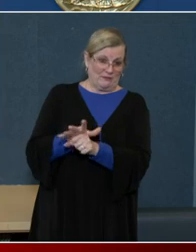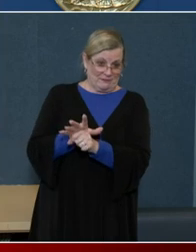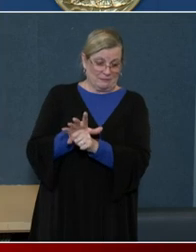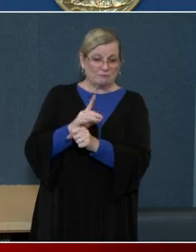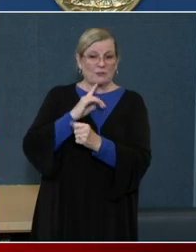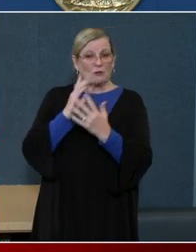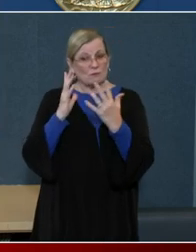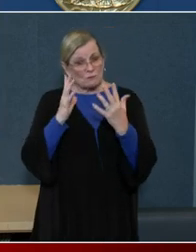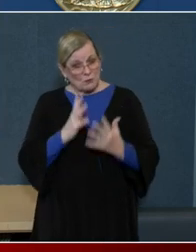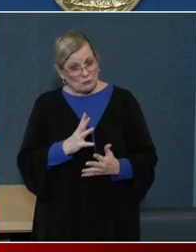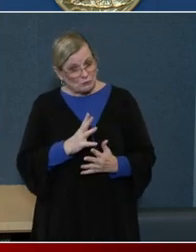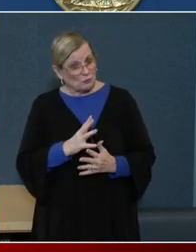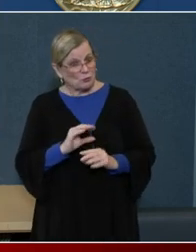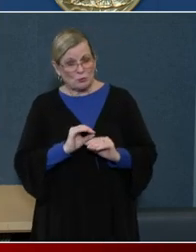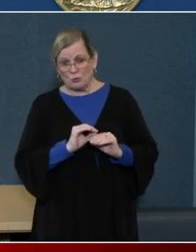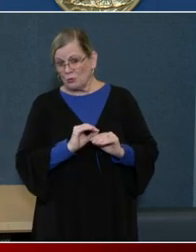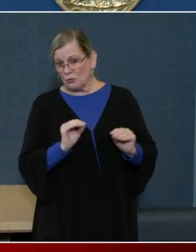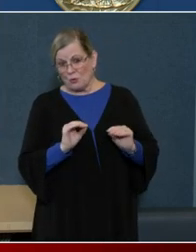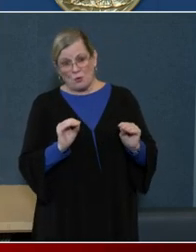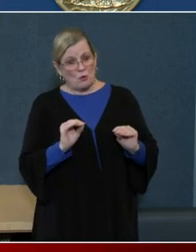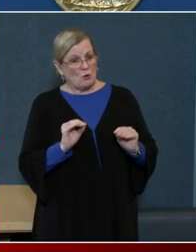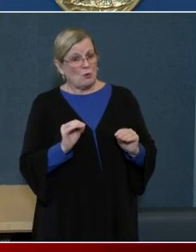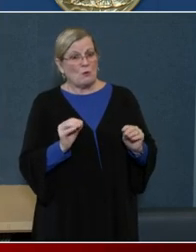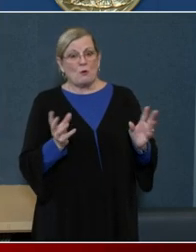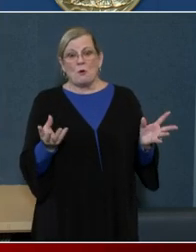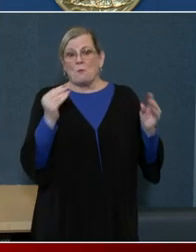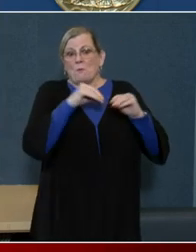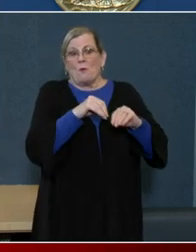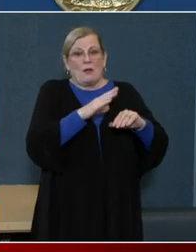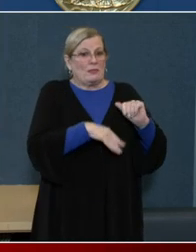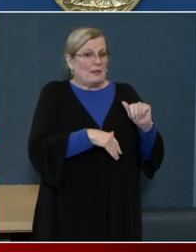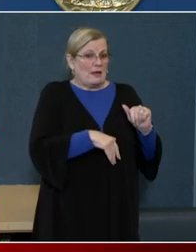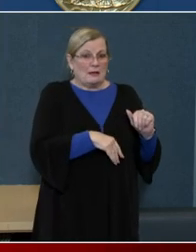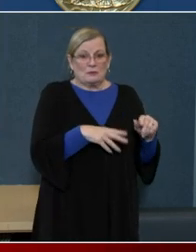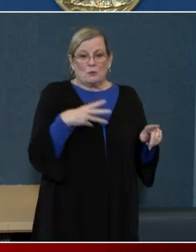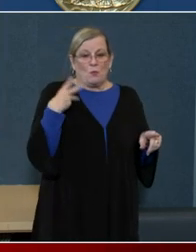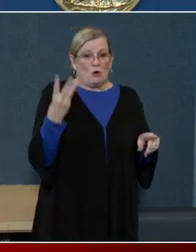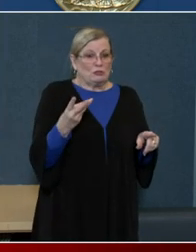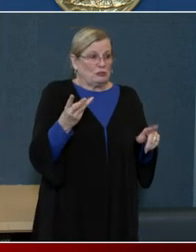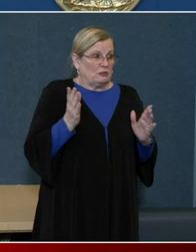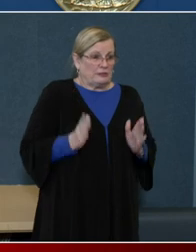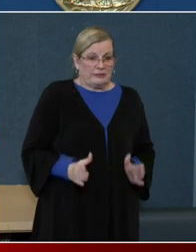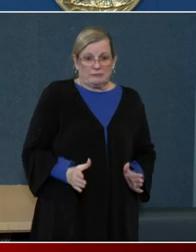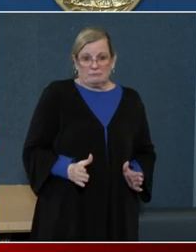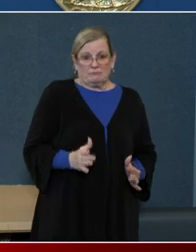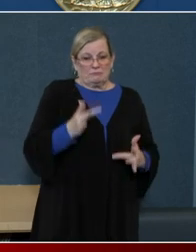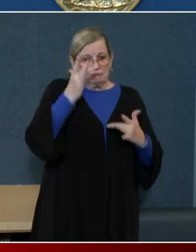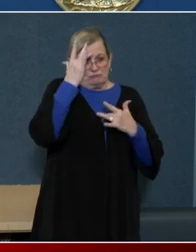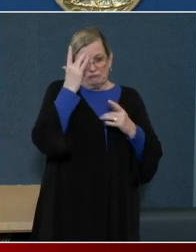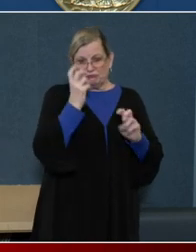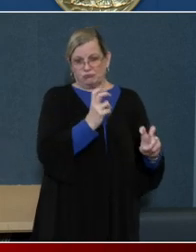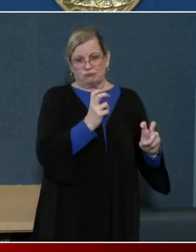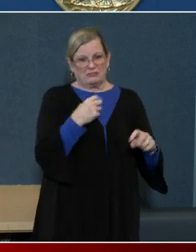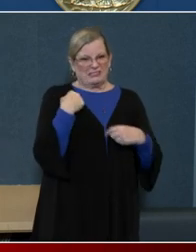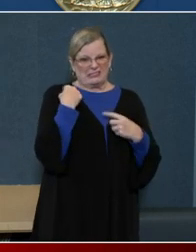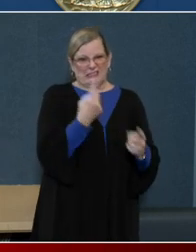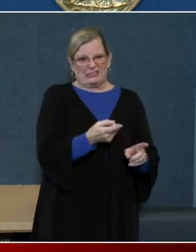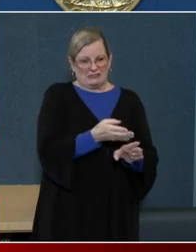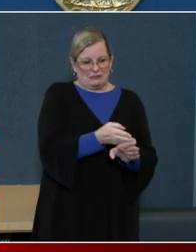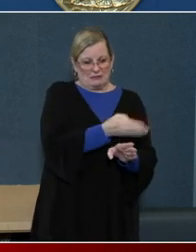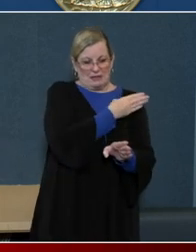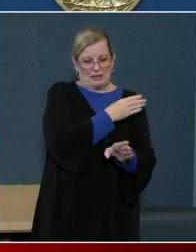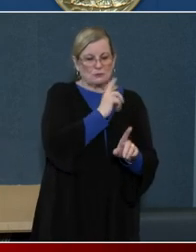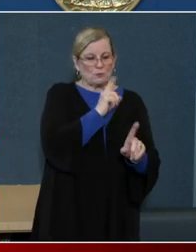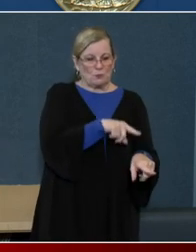no additional Washingtonians succumbed to the virus since we last reported. You can also